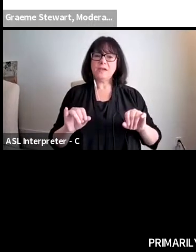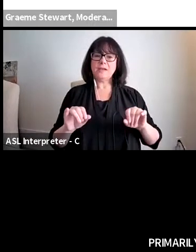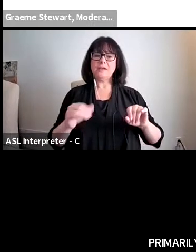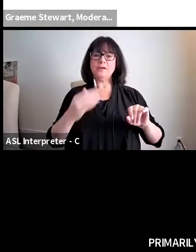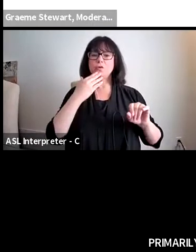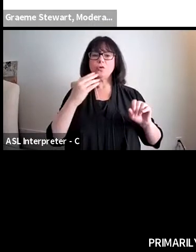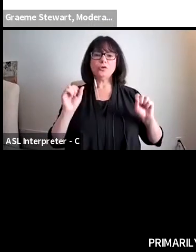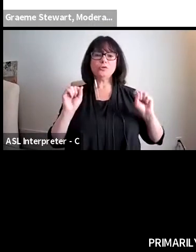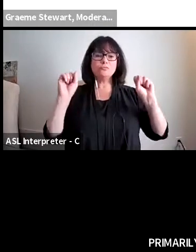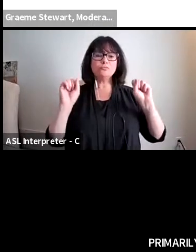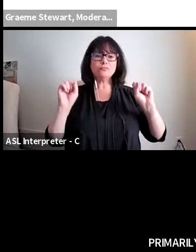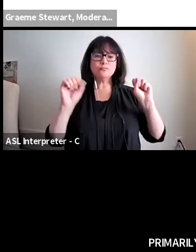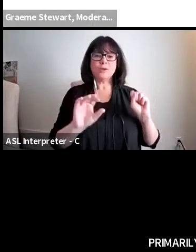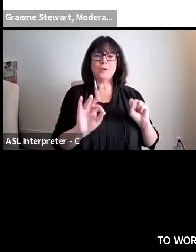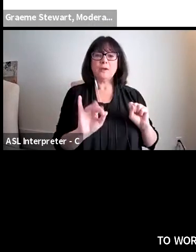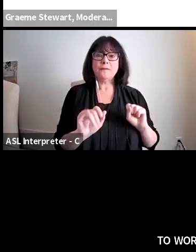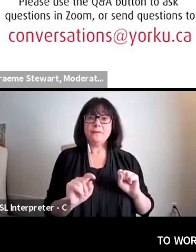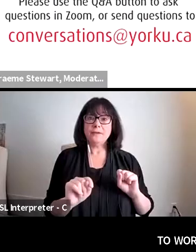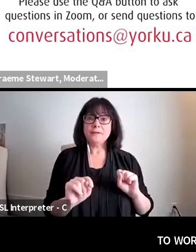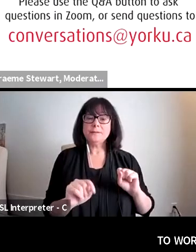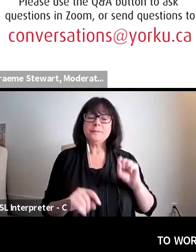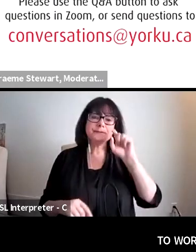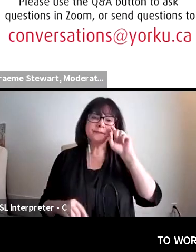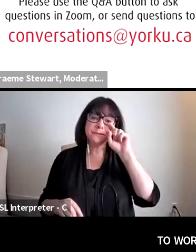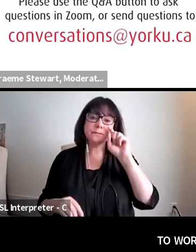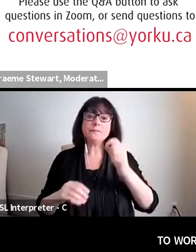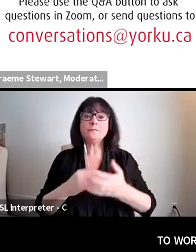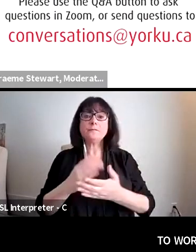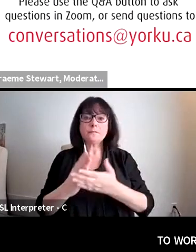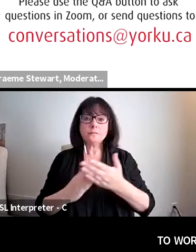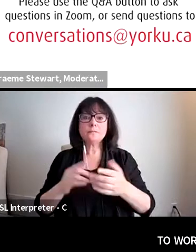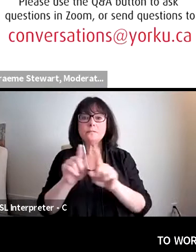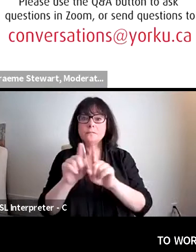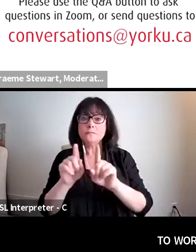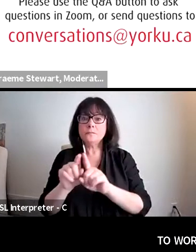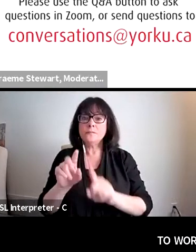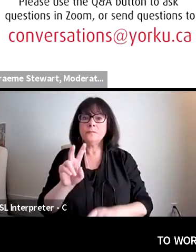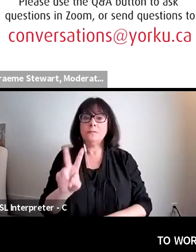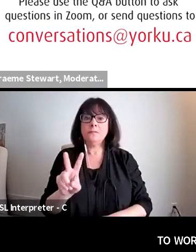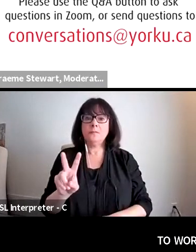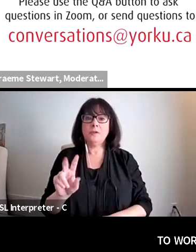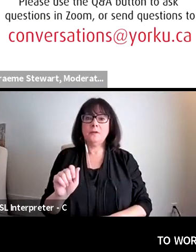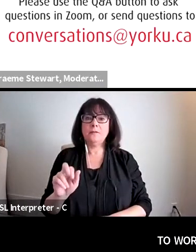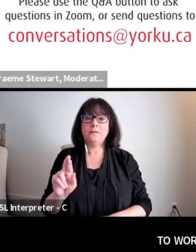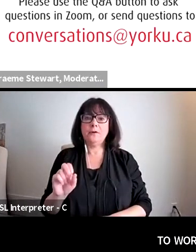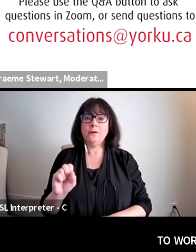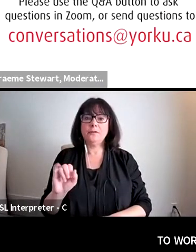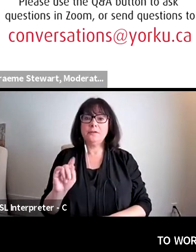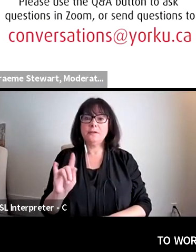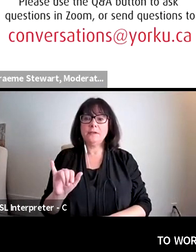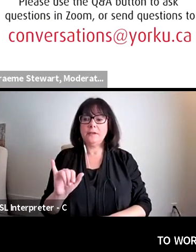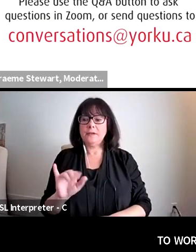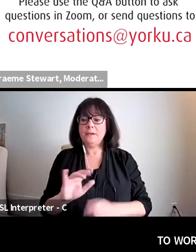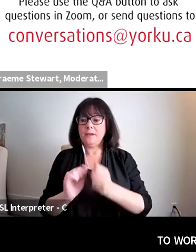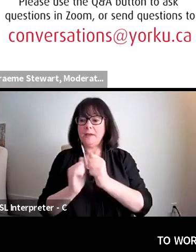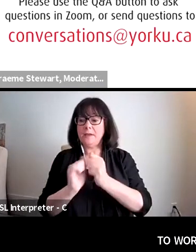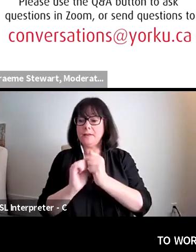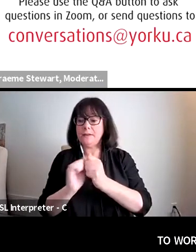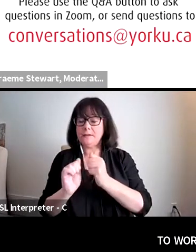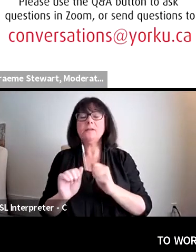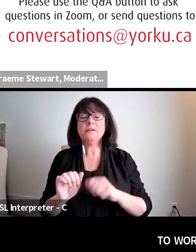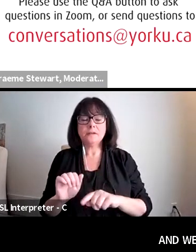same way, for our varsity athletes, been able to offer some very limited program in no more than 9